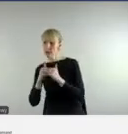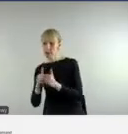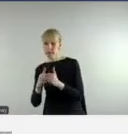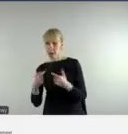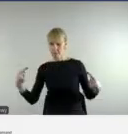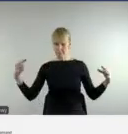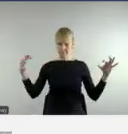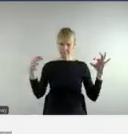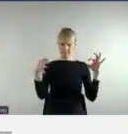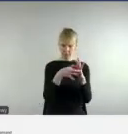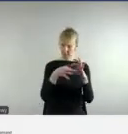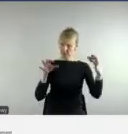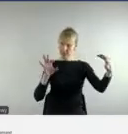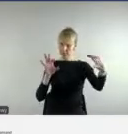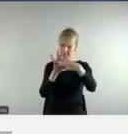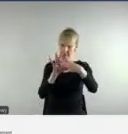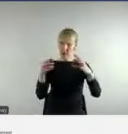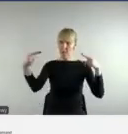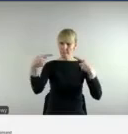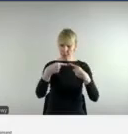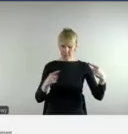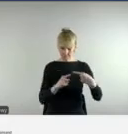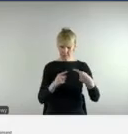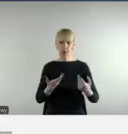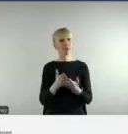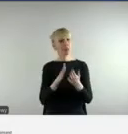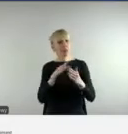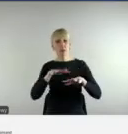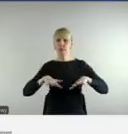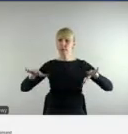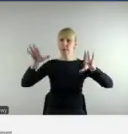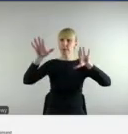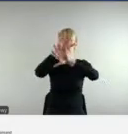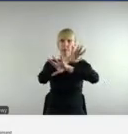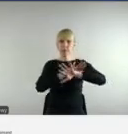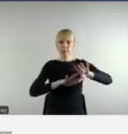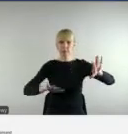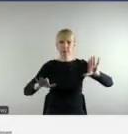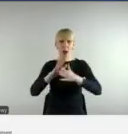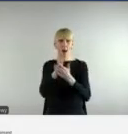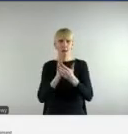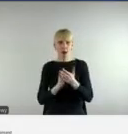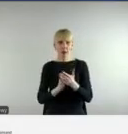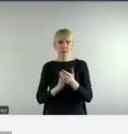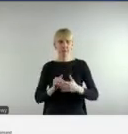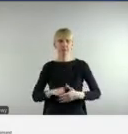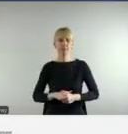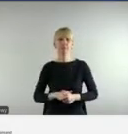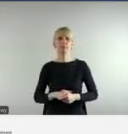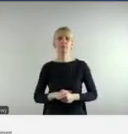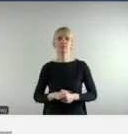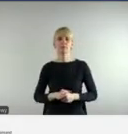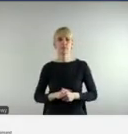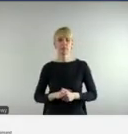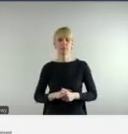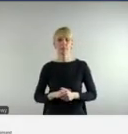and influences between the statements. So it looks actually like this. It's very complex. It's a